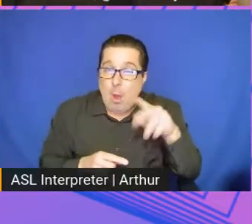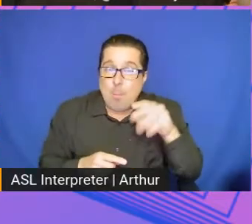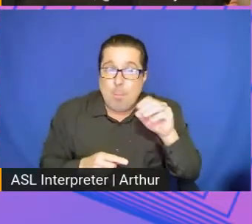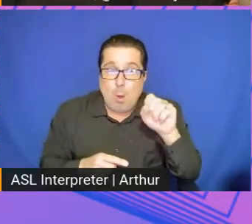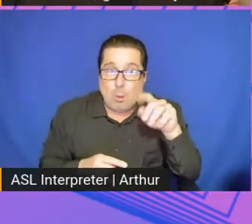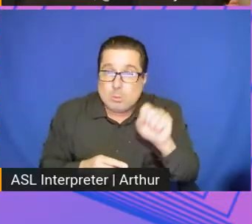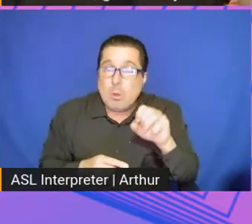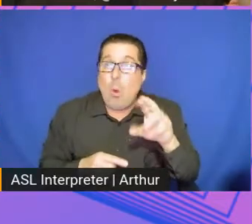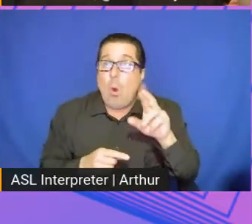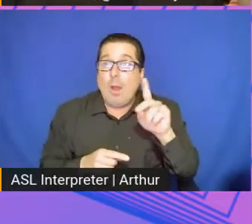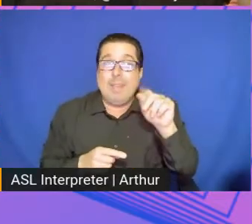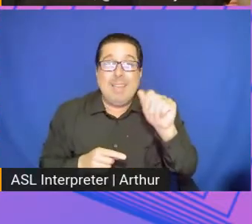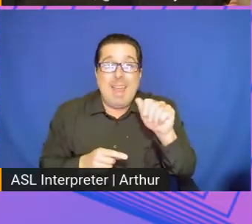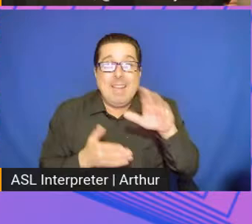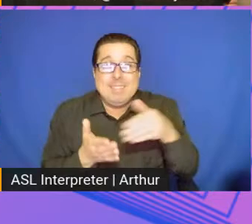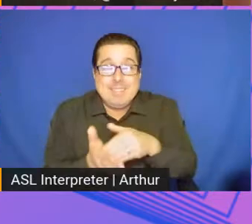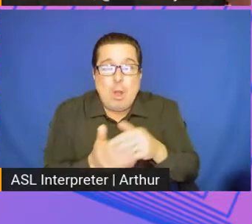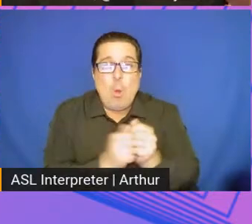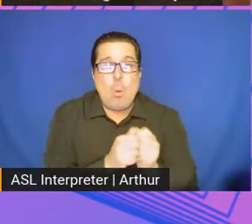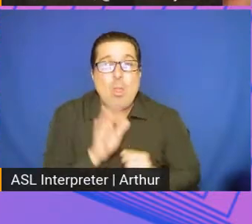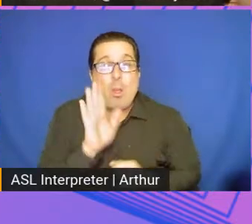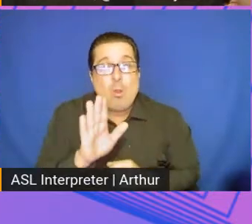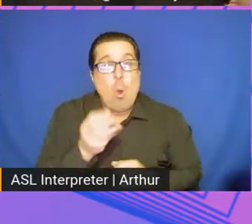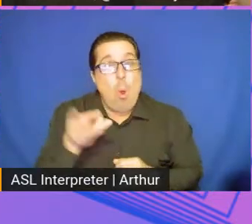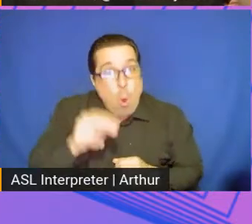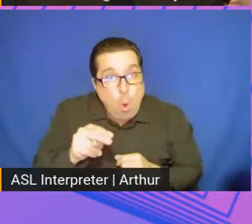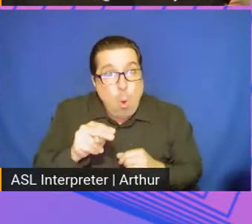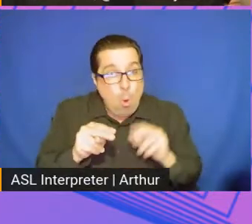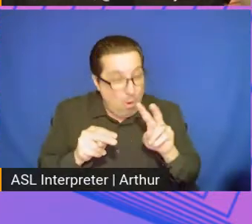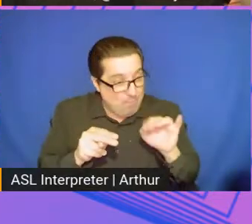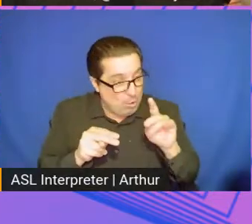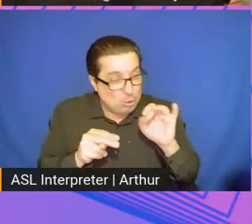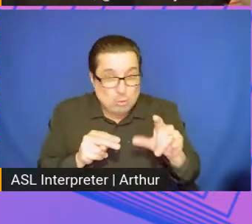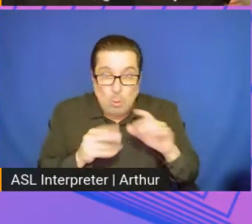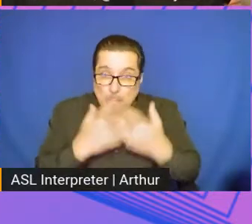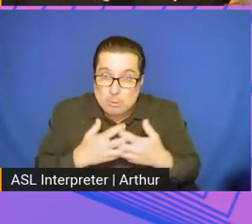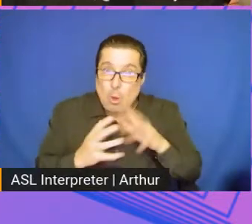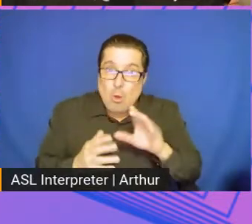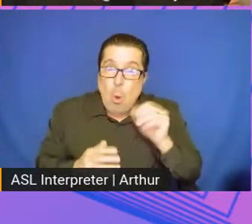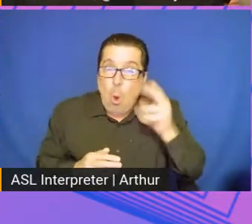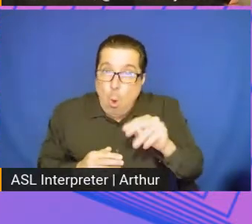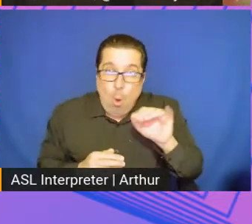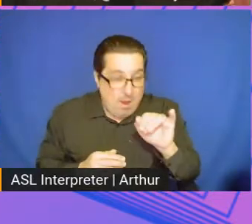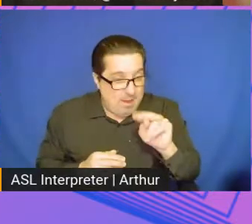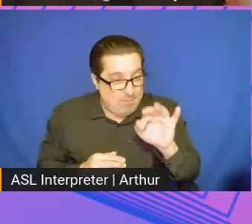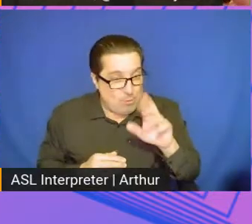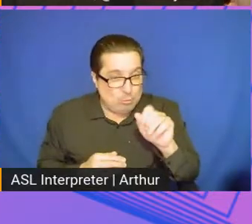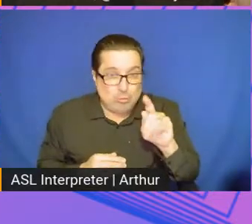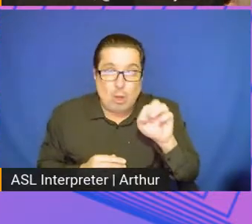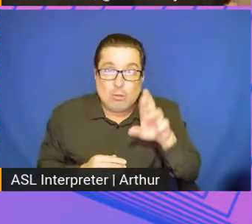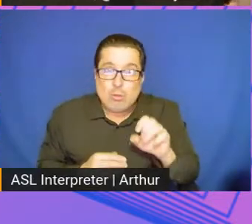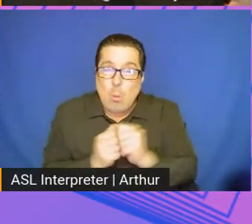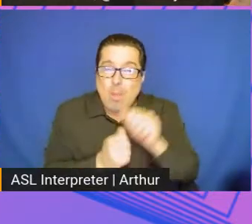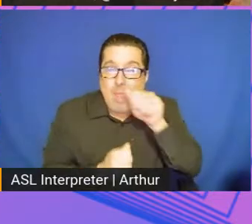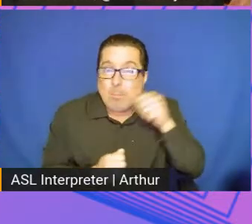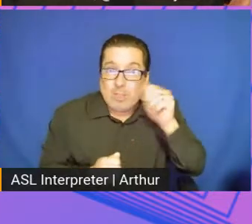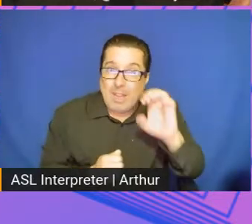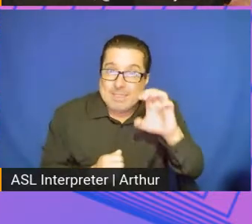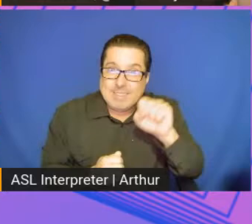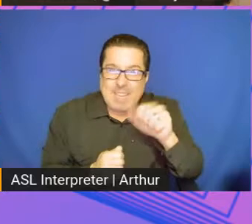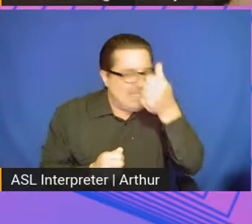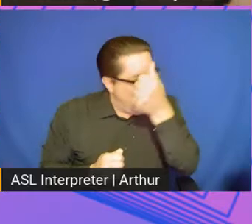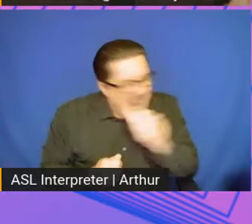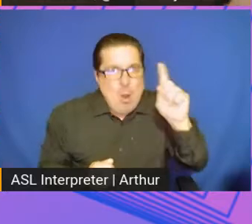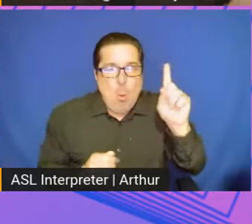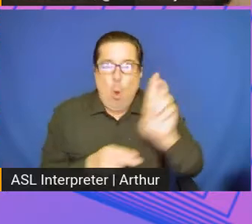center with your own virtual machines or your own infrastructure, your own servers, using Amazon ECS anywhere. So